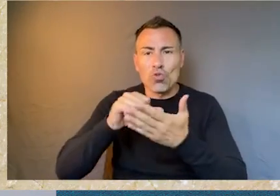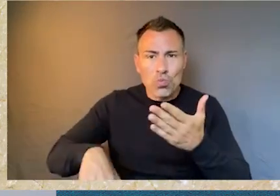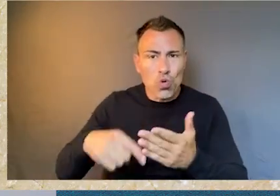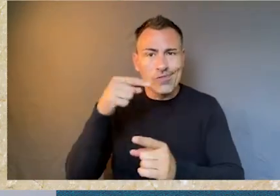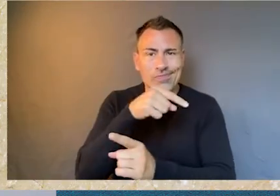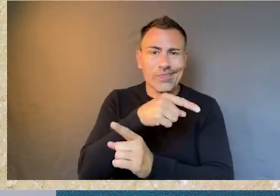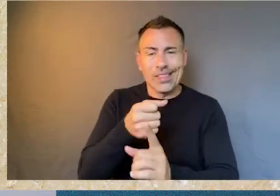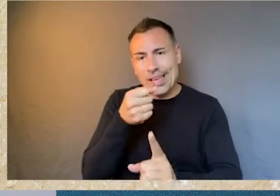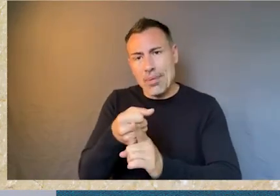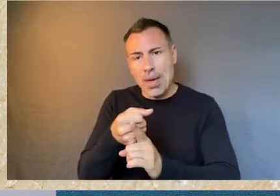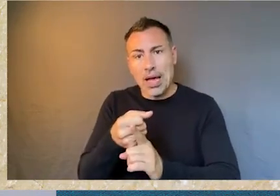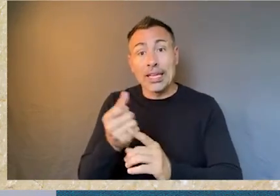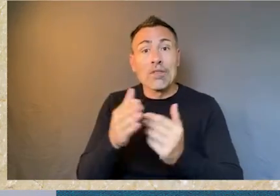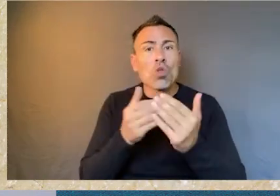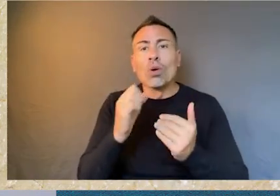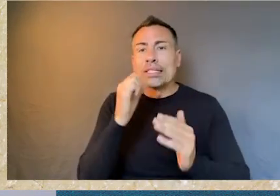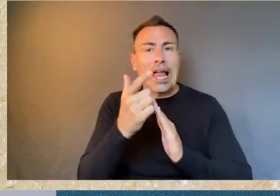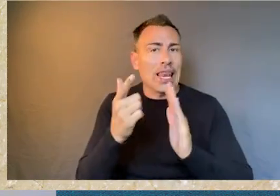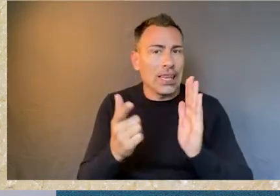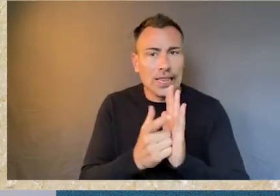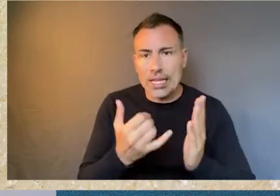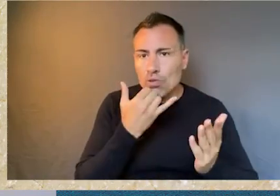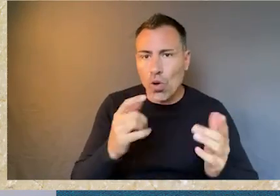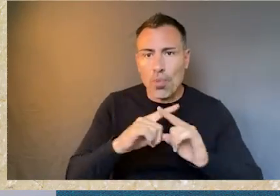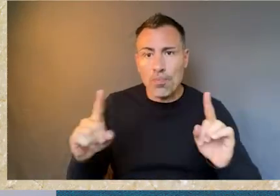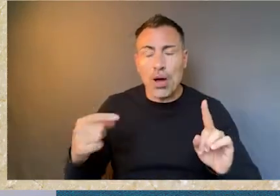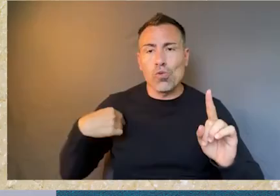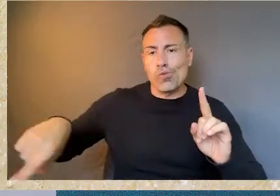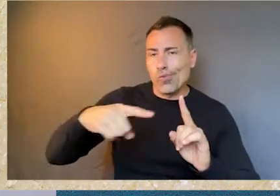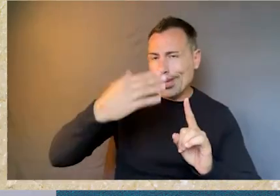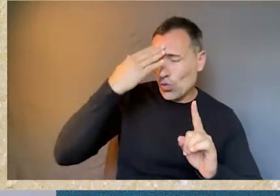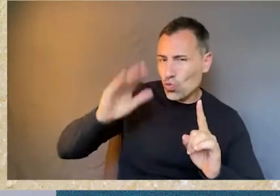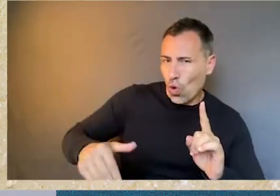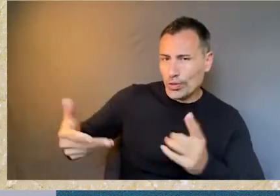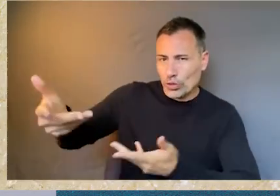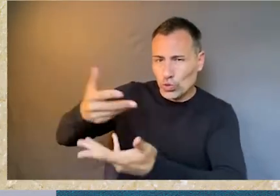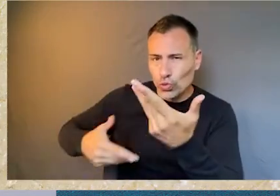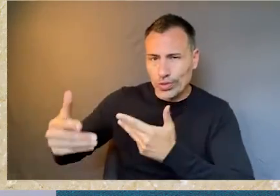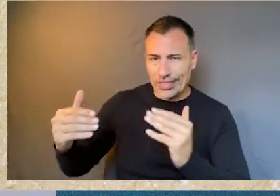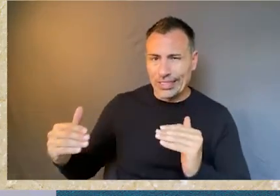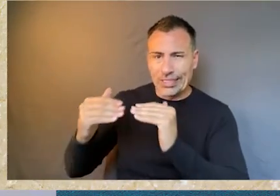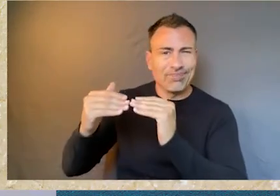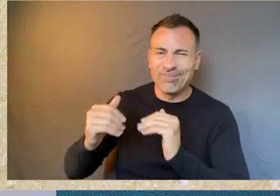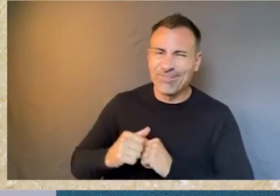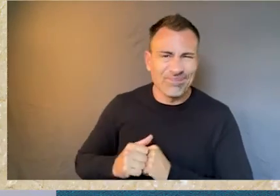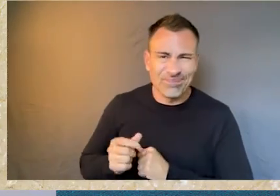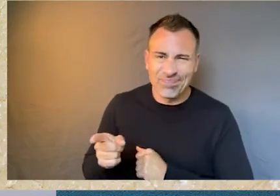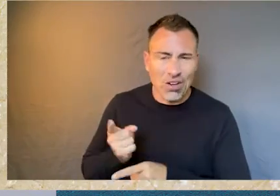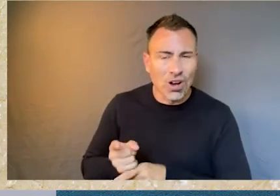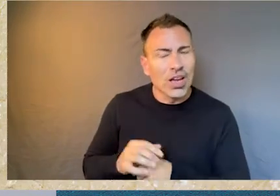Now, maybe it's not a legal answer, but from a social justice perspective, how do we get justice for people who may